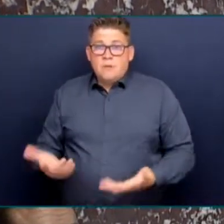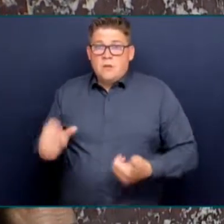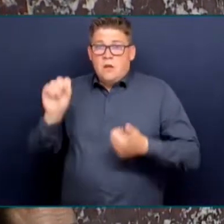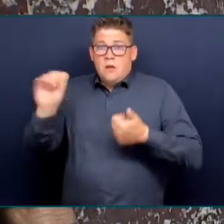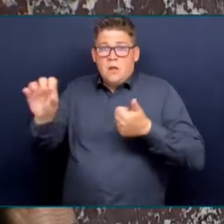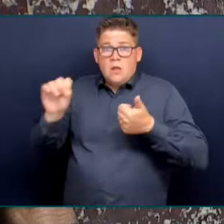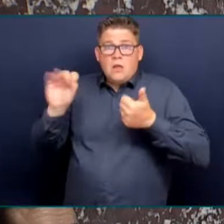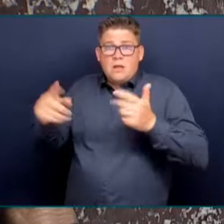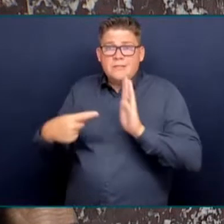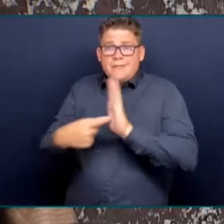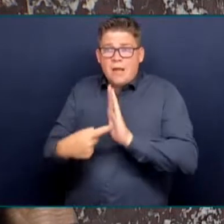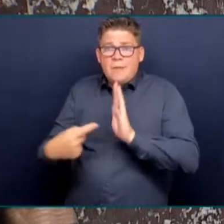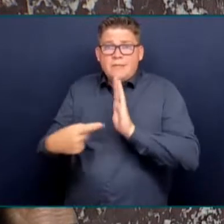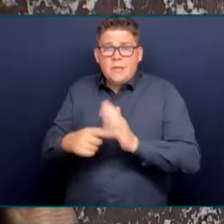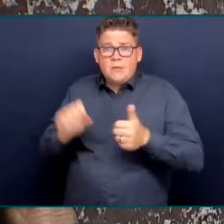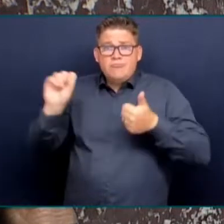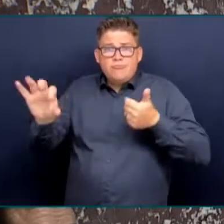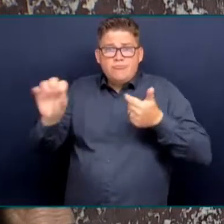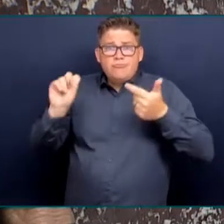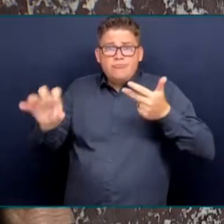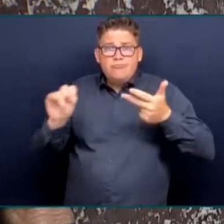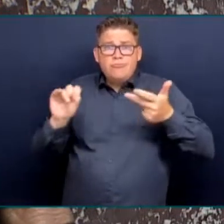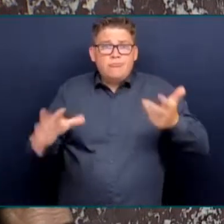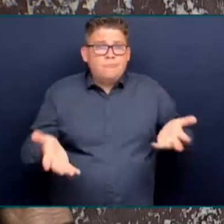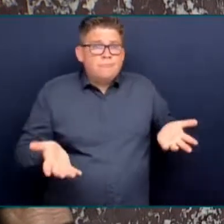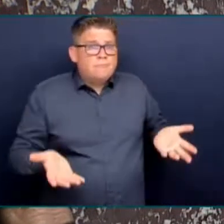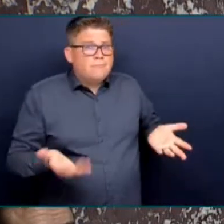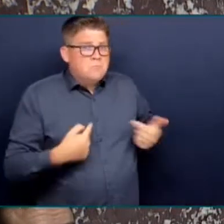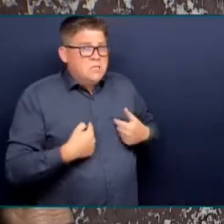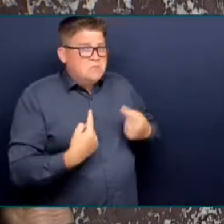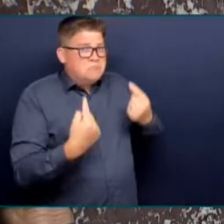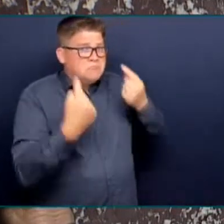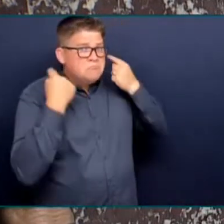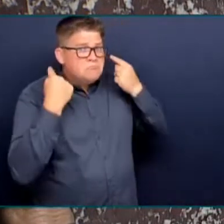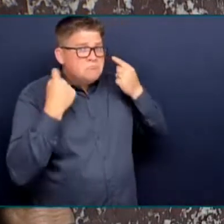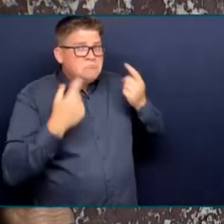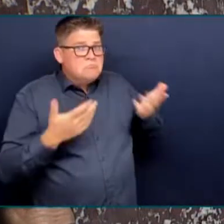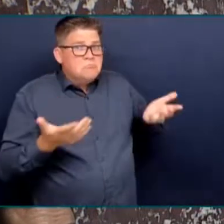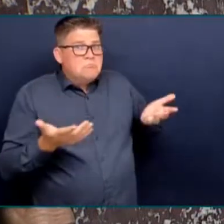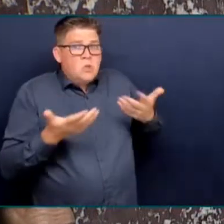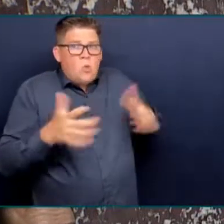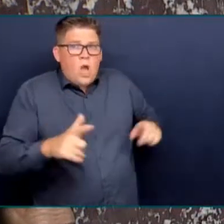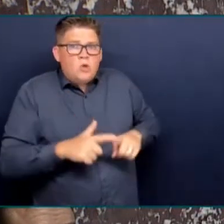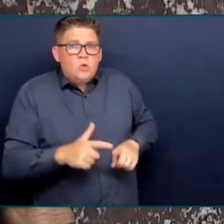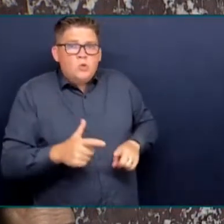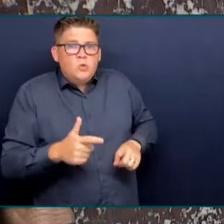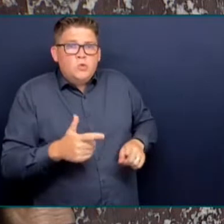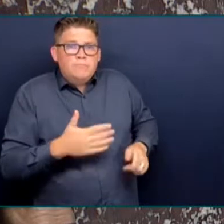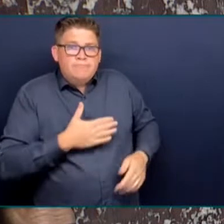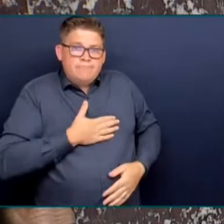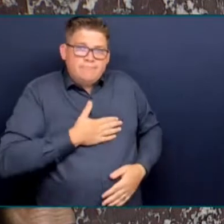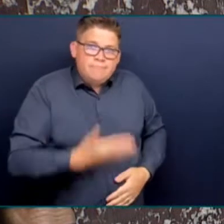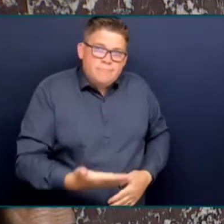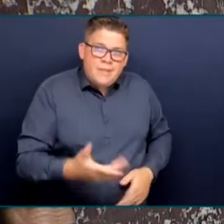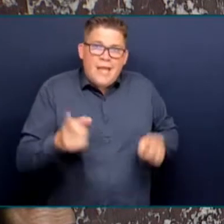in the healthcare system in British Columbia. On August 25th, in Barrier, in my riding,